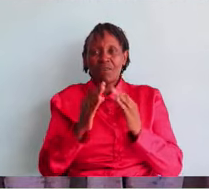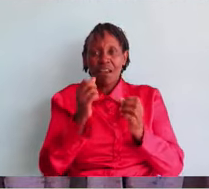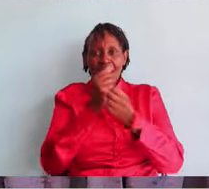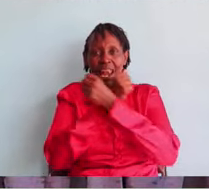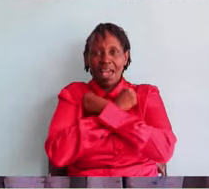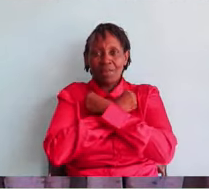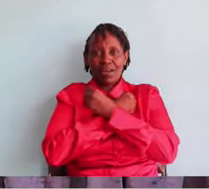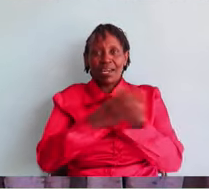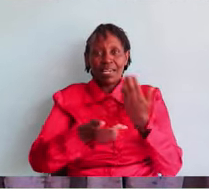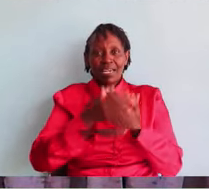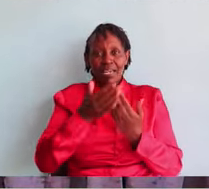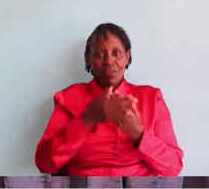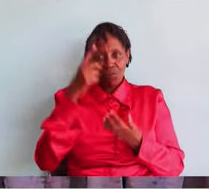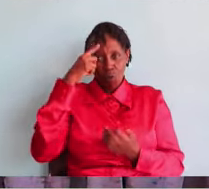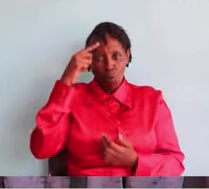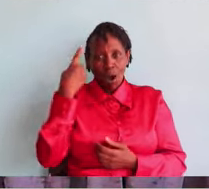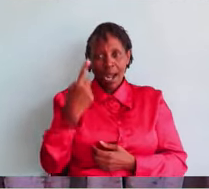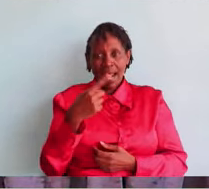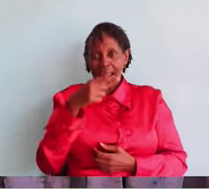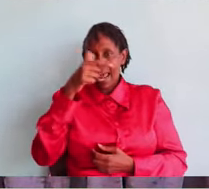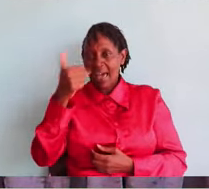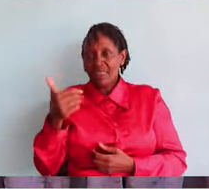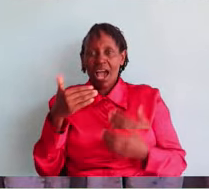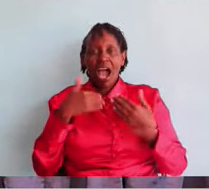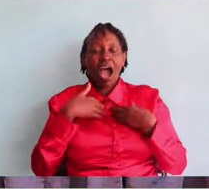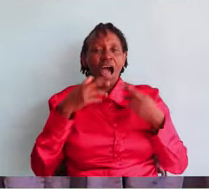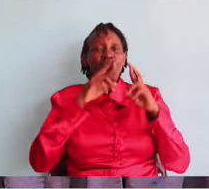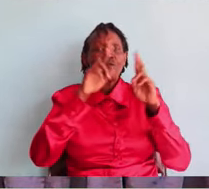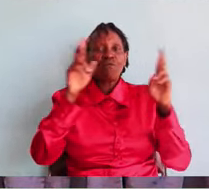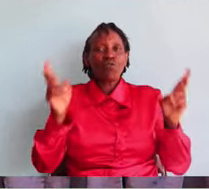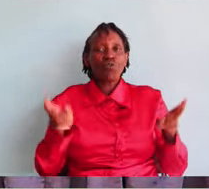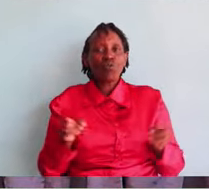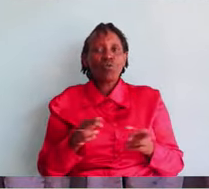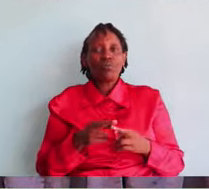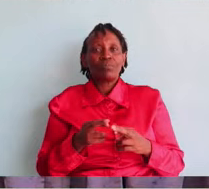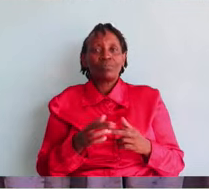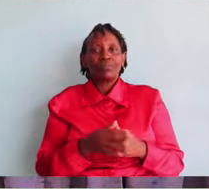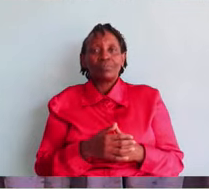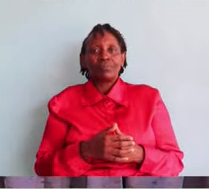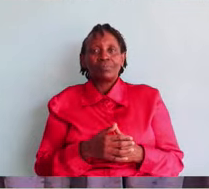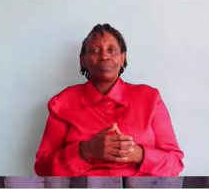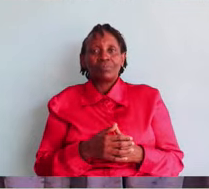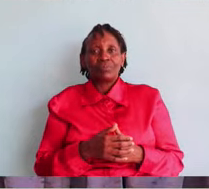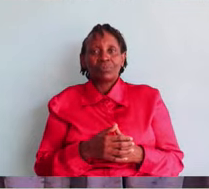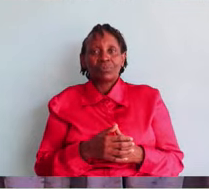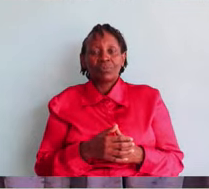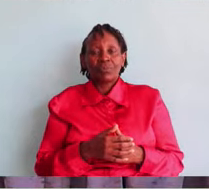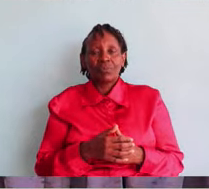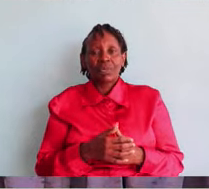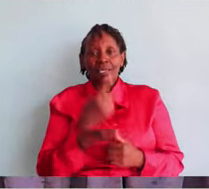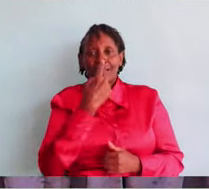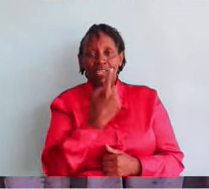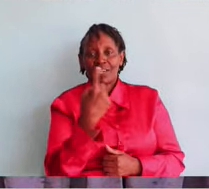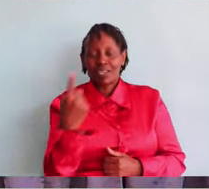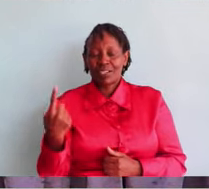another, then there's no room for each one for himself and God for us all. It is each